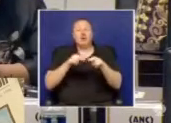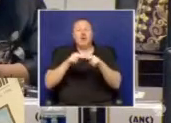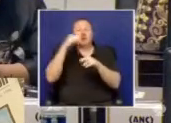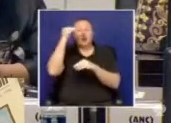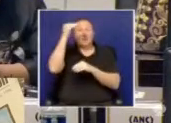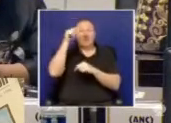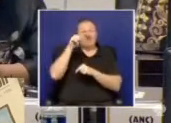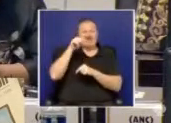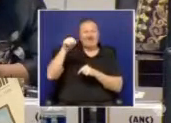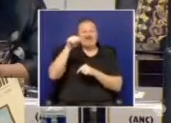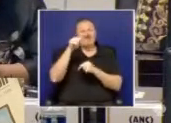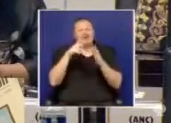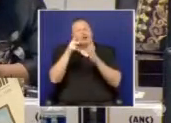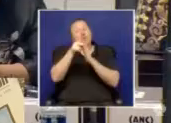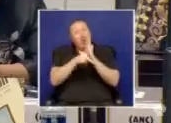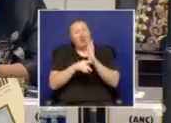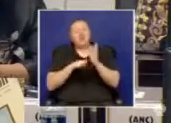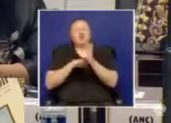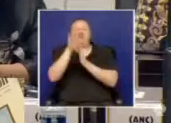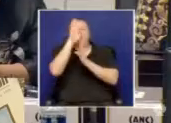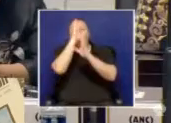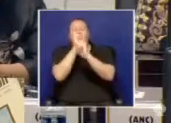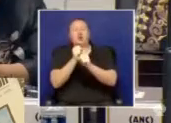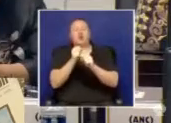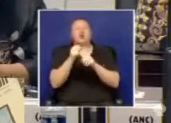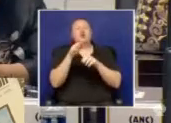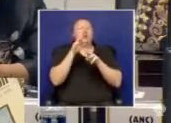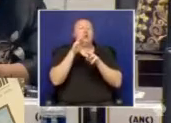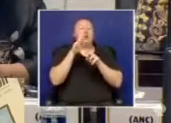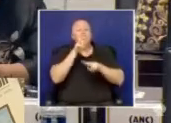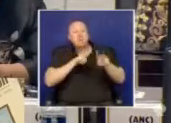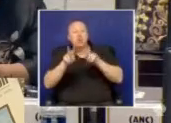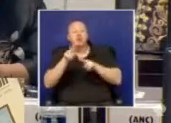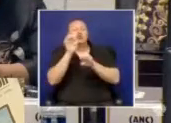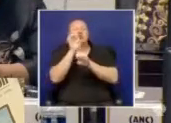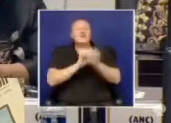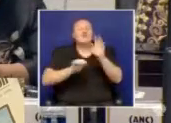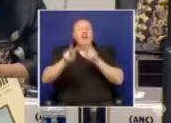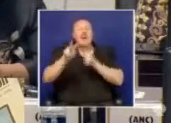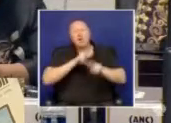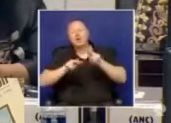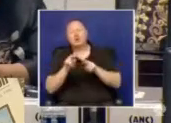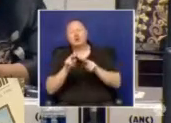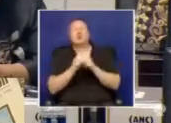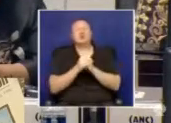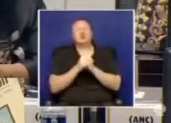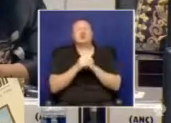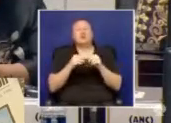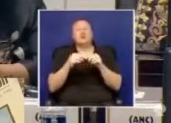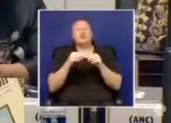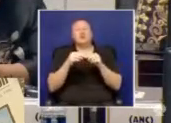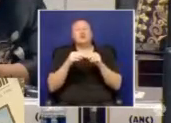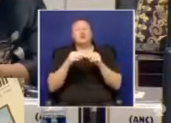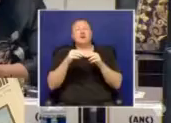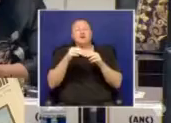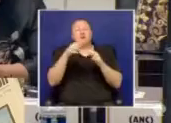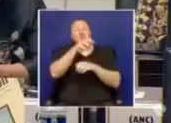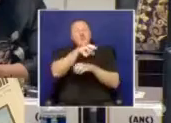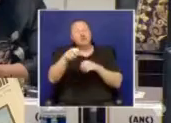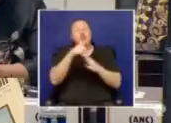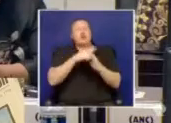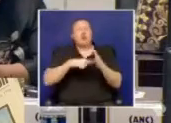on policy development, on monitoring and evaluation, but enable both the provincial and local structures who